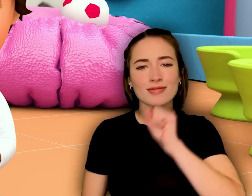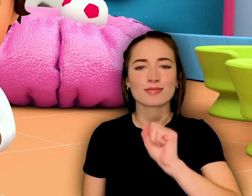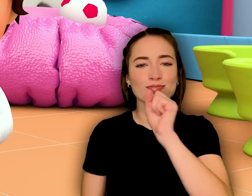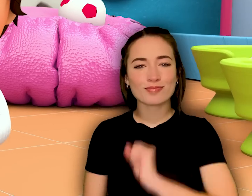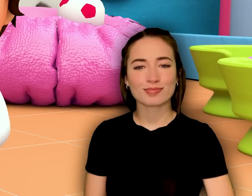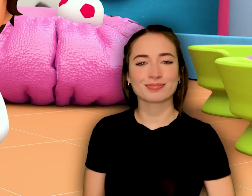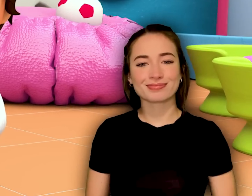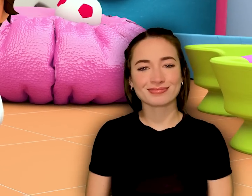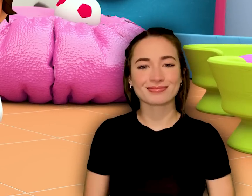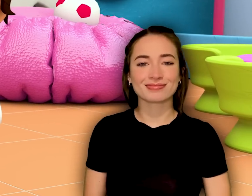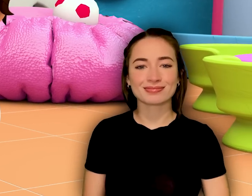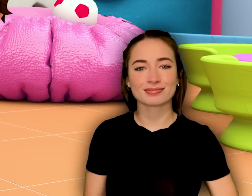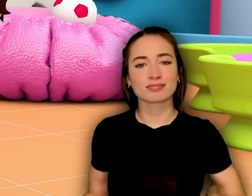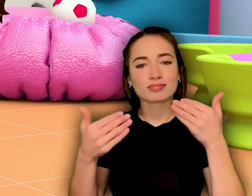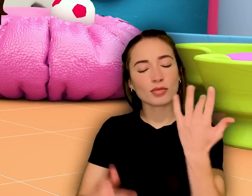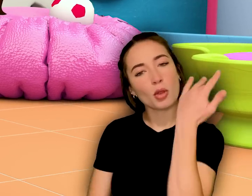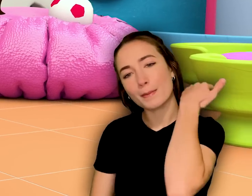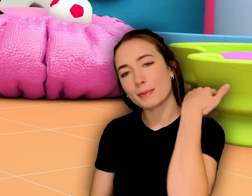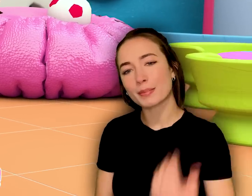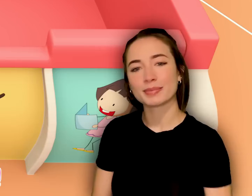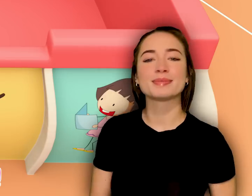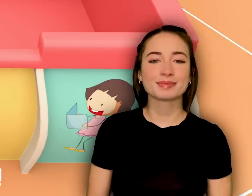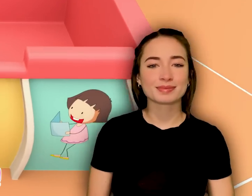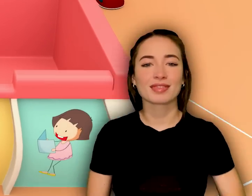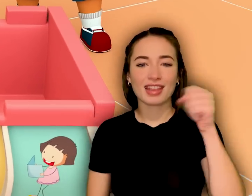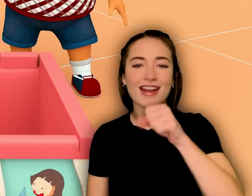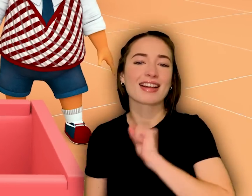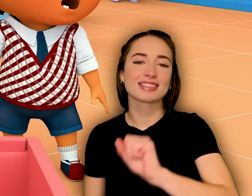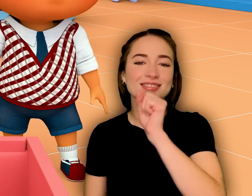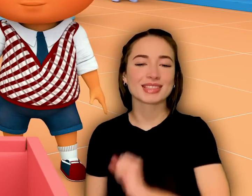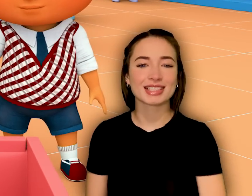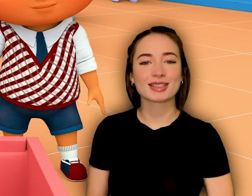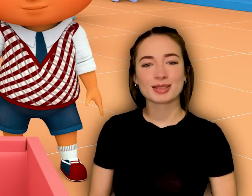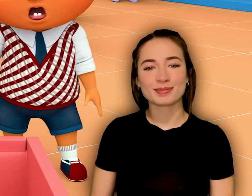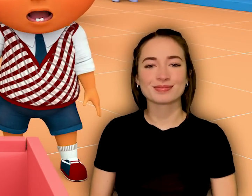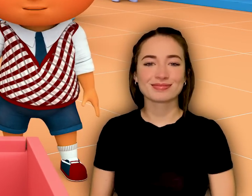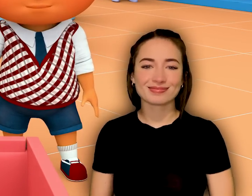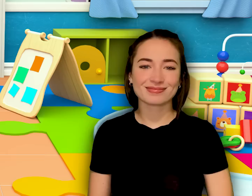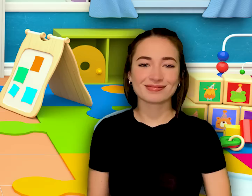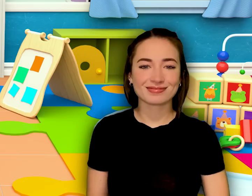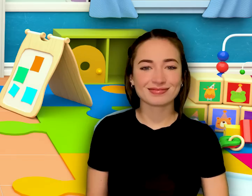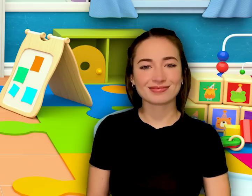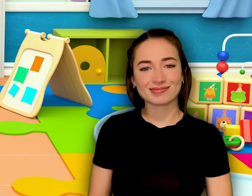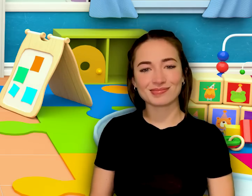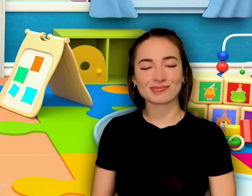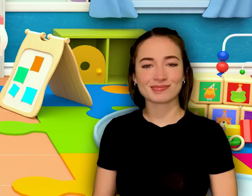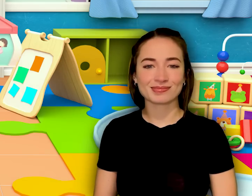up yeah ice cream I'm just going to eat it up yeah ice